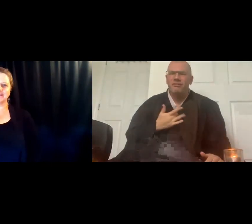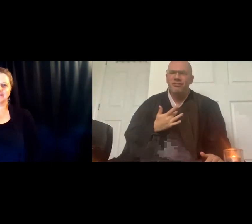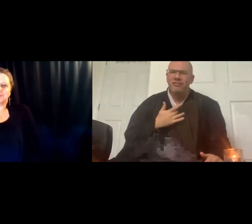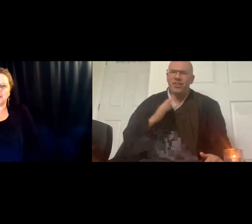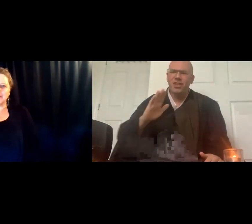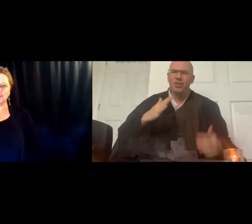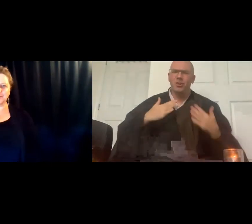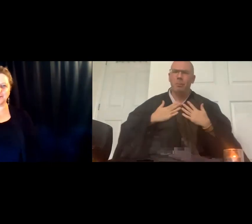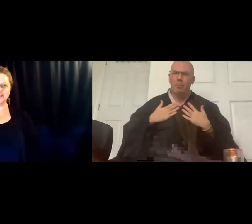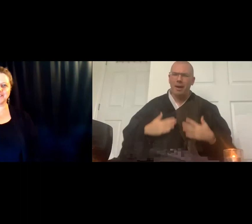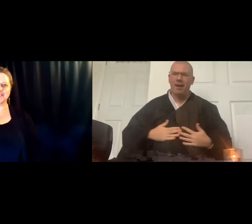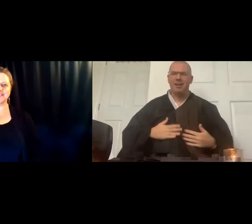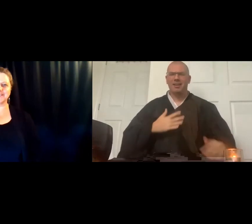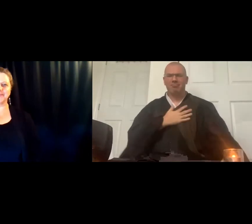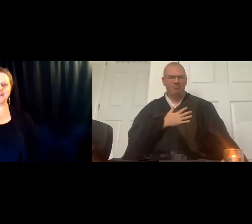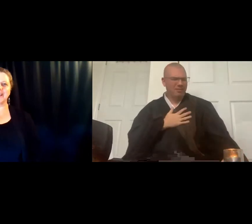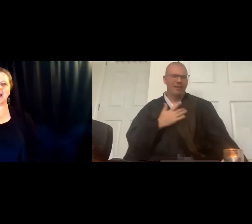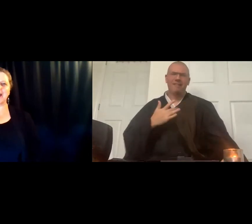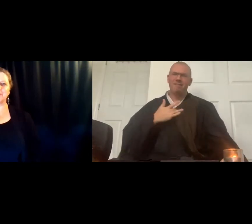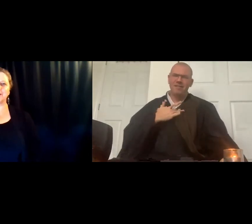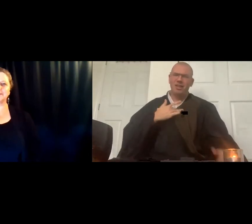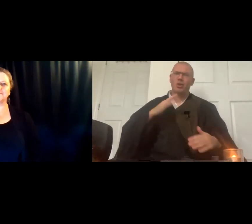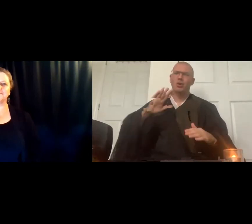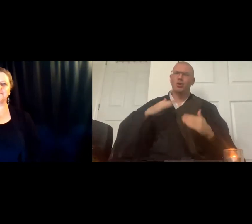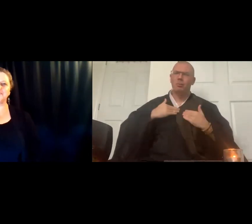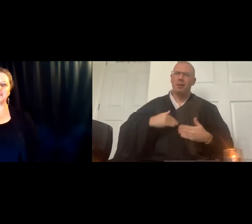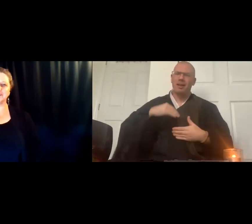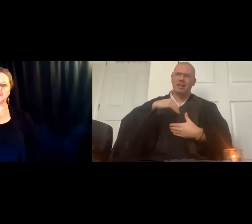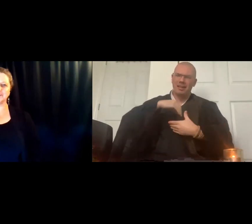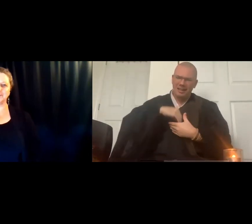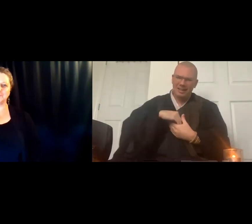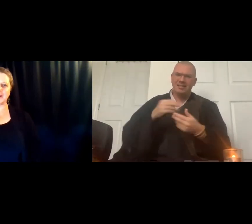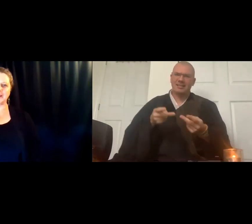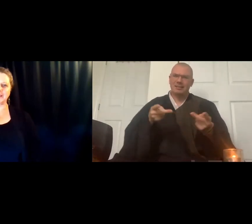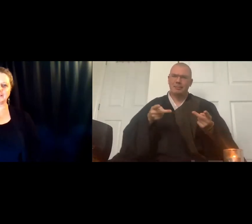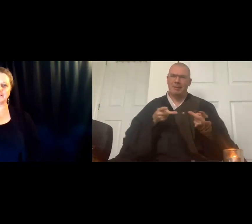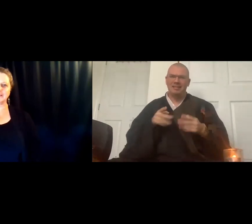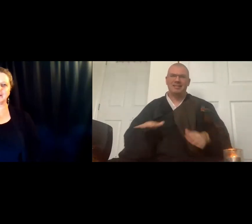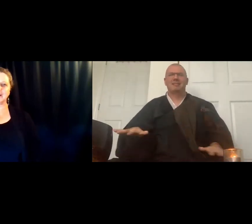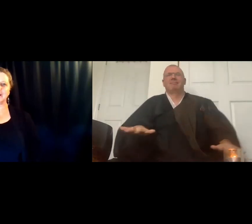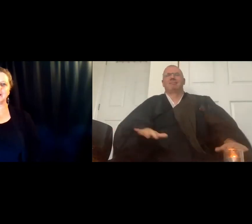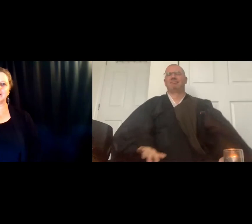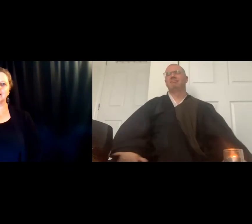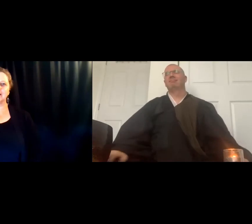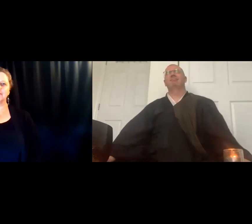neck, shrug your shoulders. I want you to feel your body.